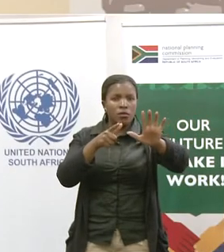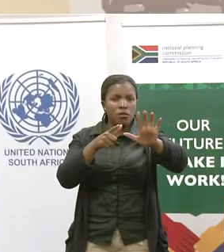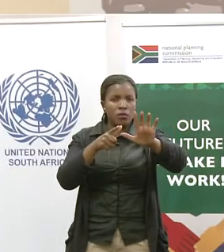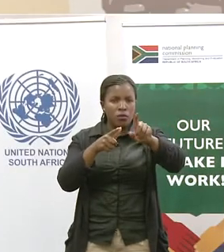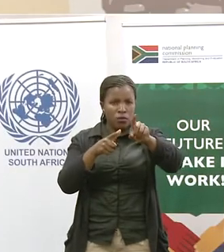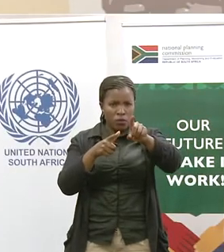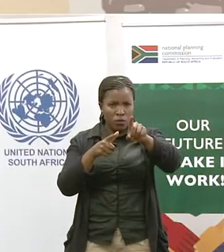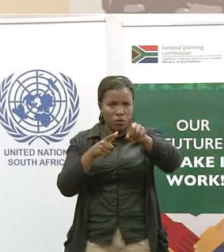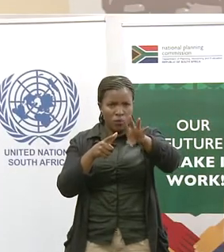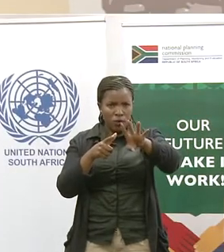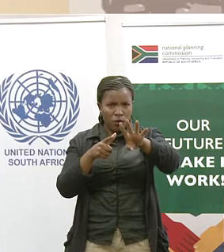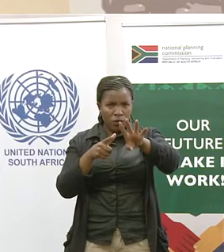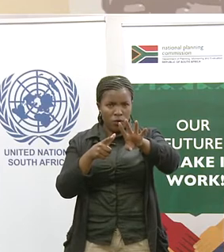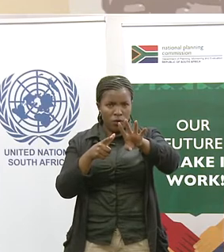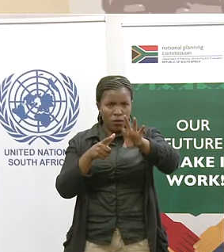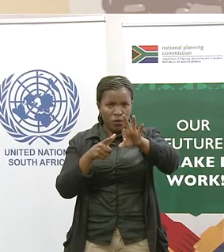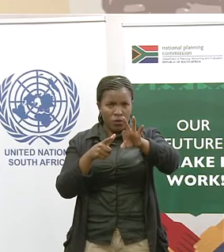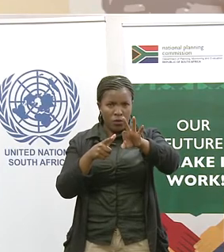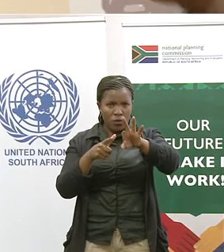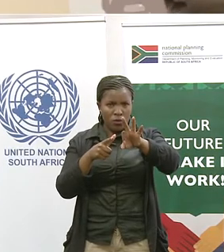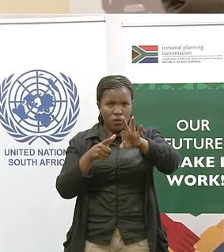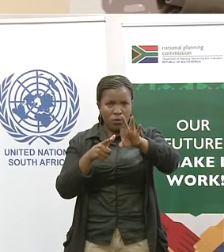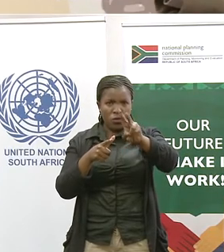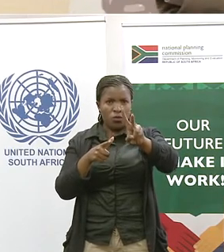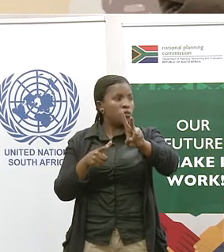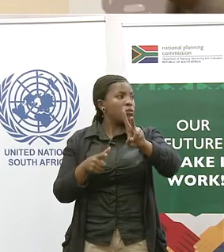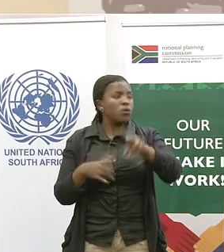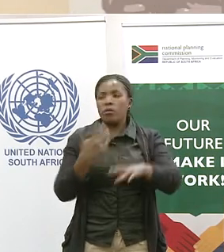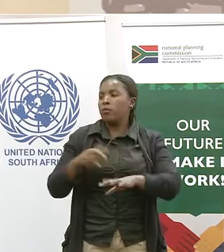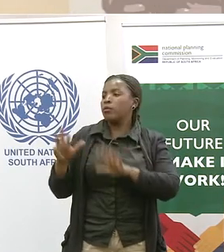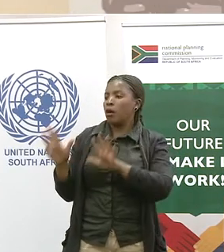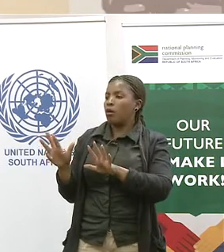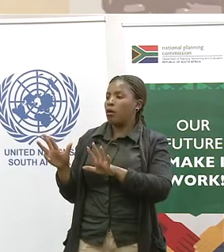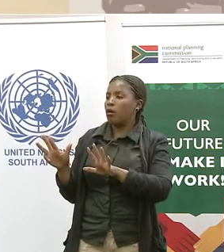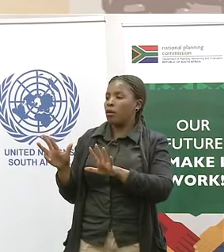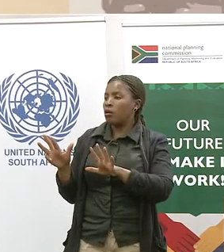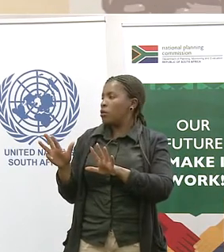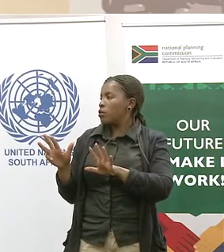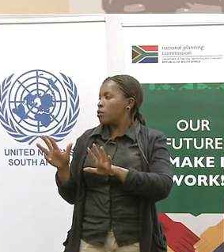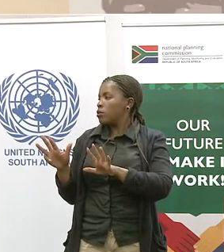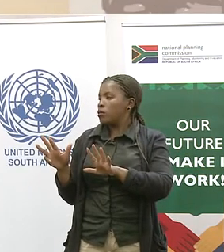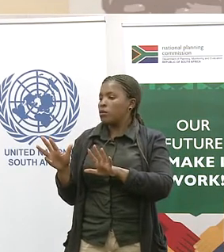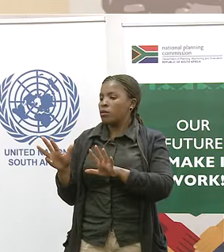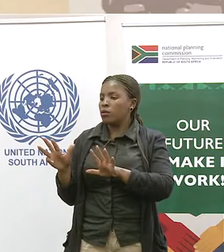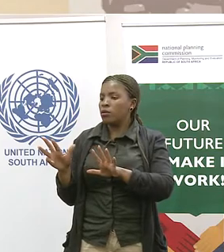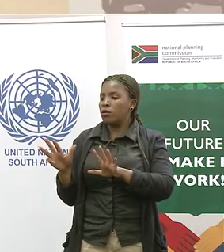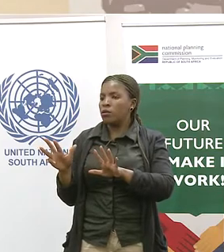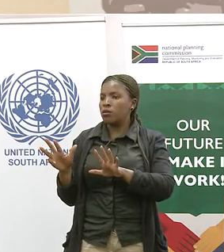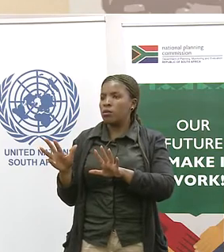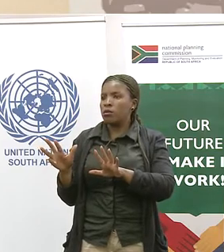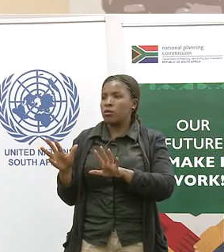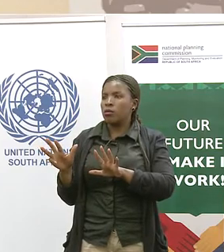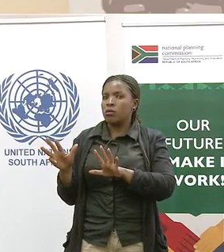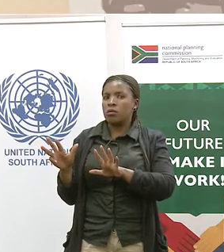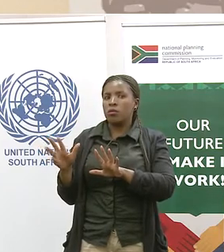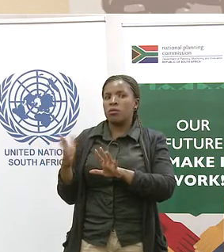think thereafter we will then take responses. Then there's nine there. We'll take comprehensive responses on all of